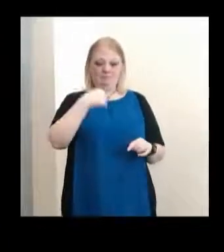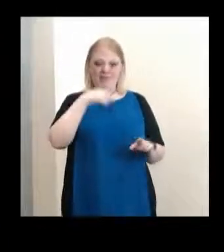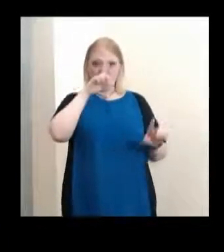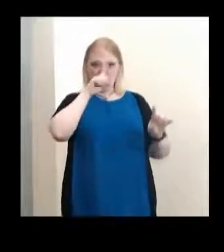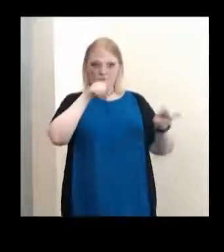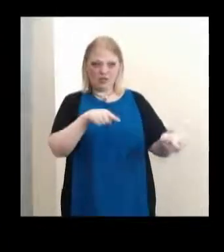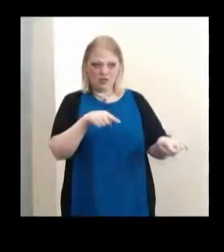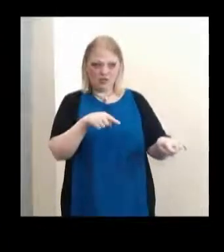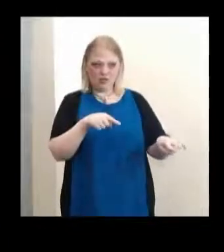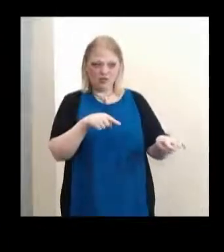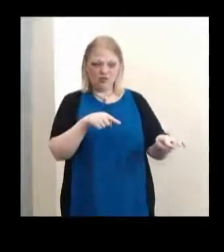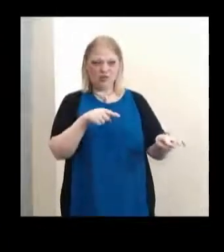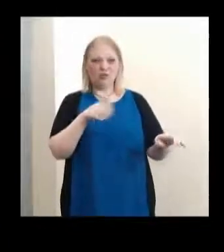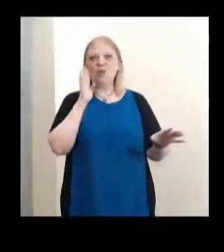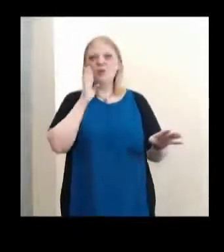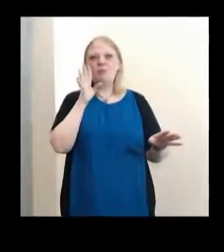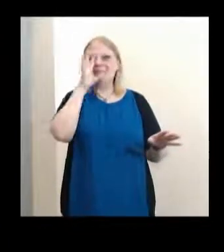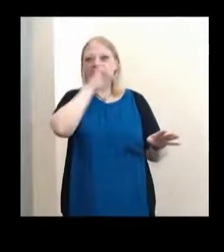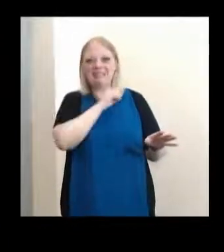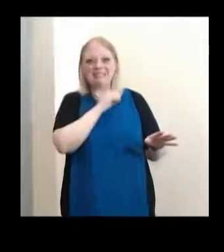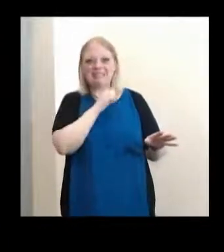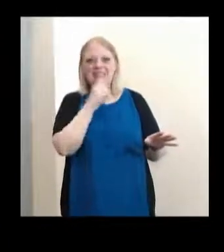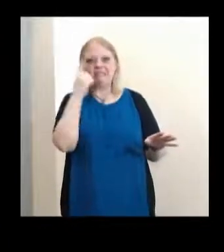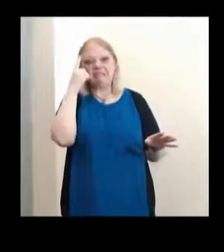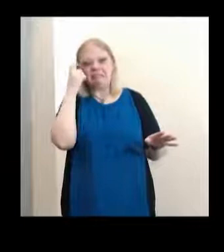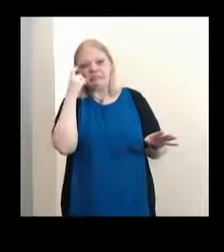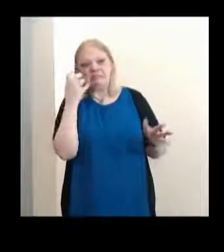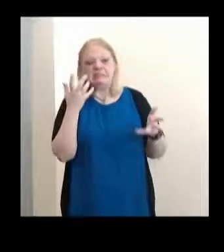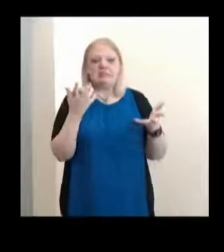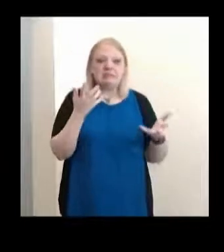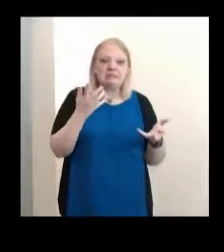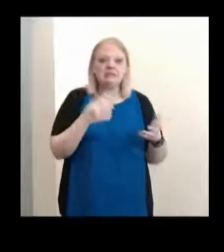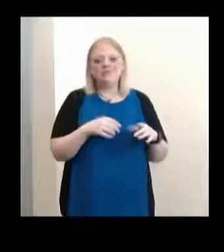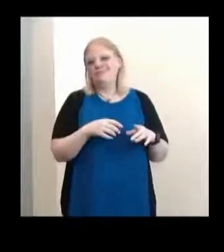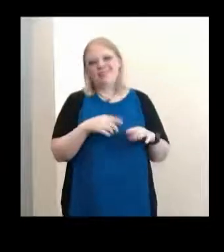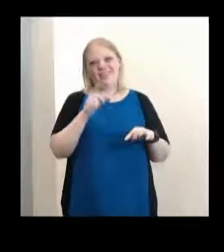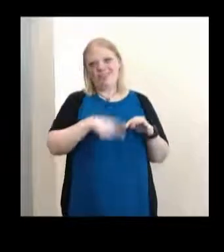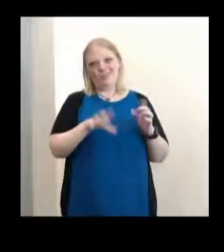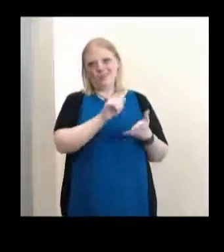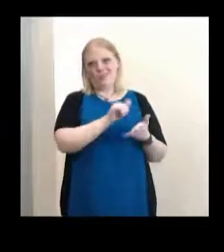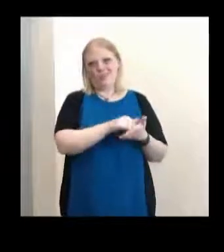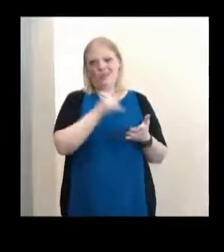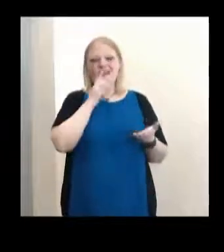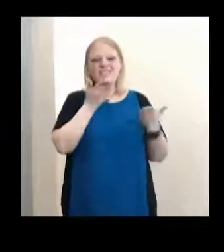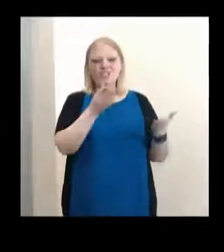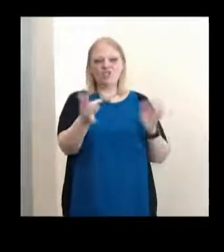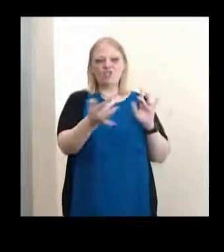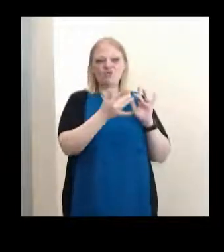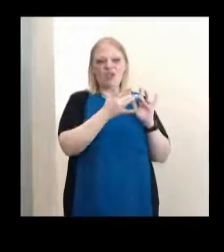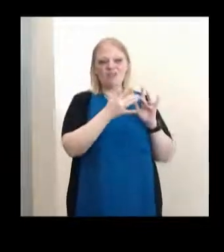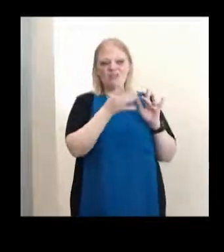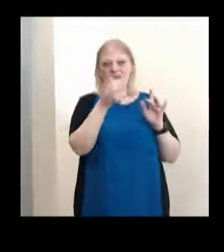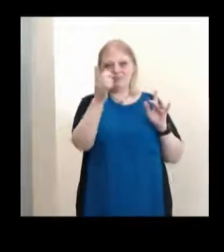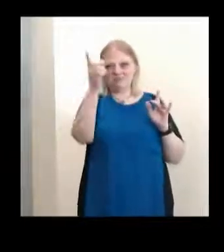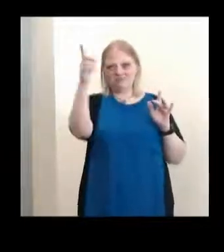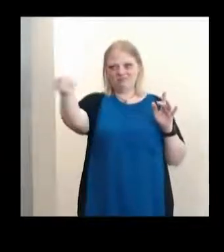that question would be speculating, and I cannot speculate. I would suggest you contact those that